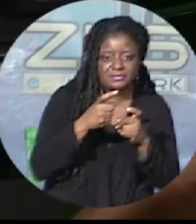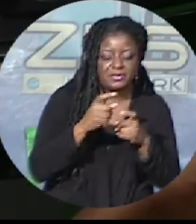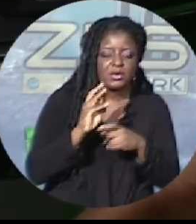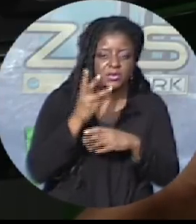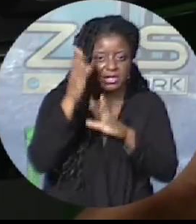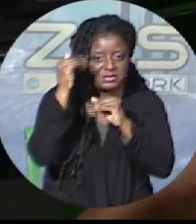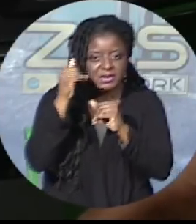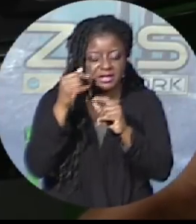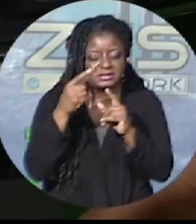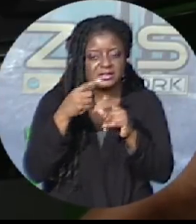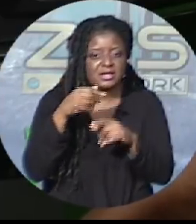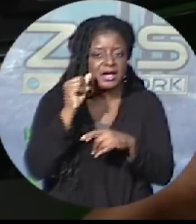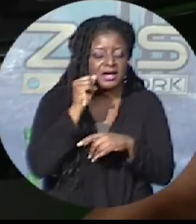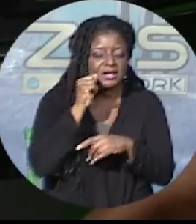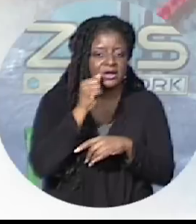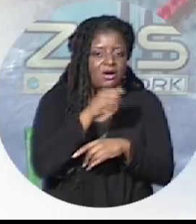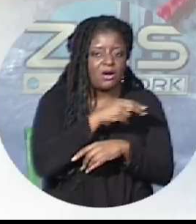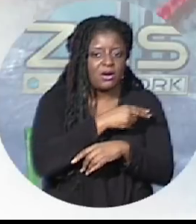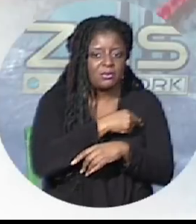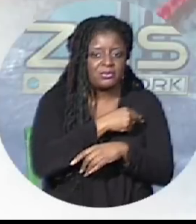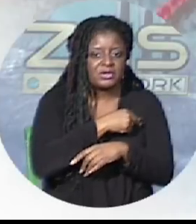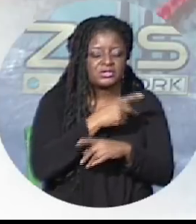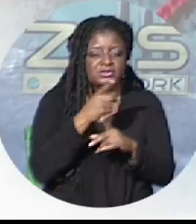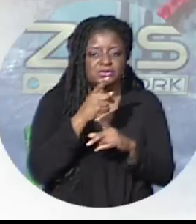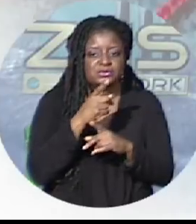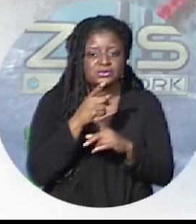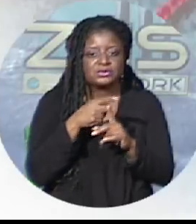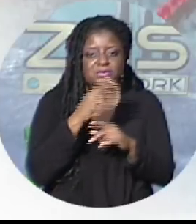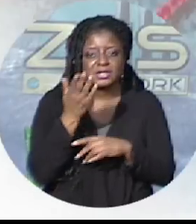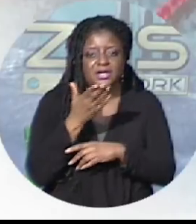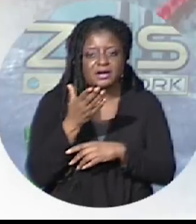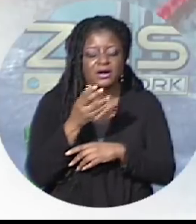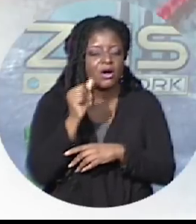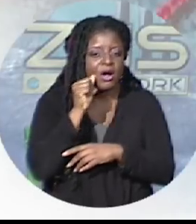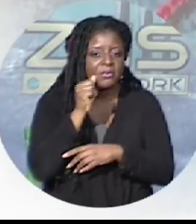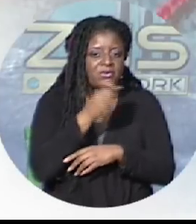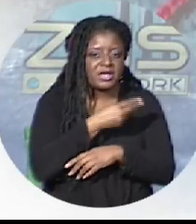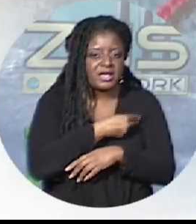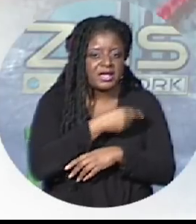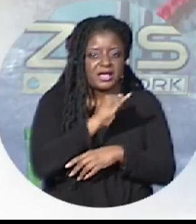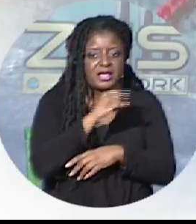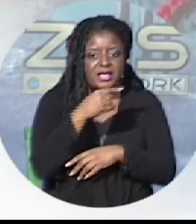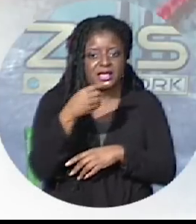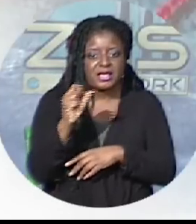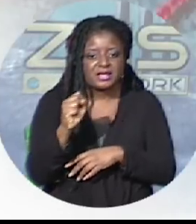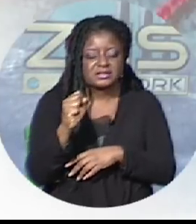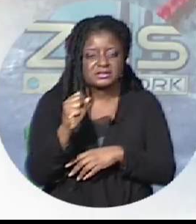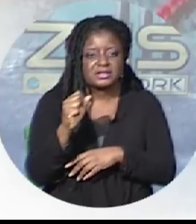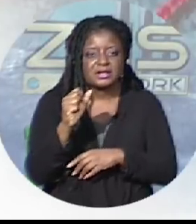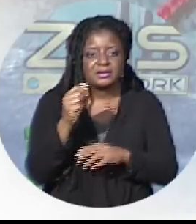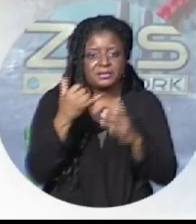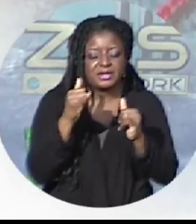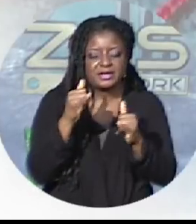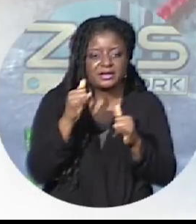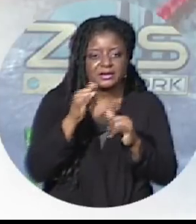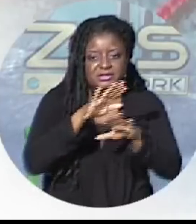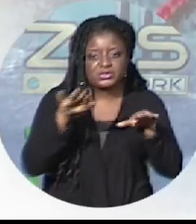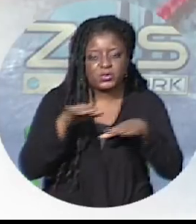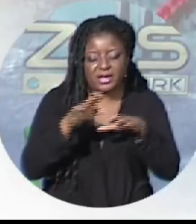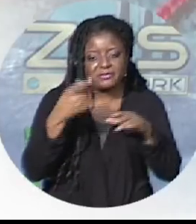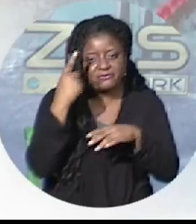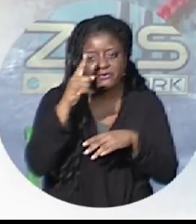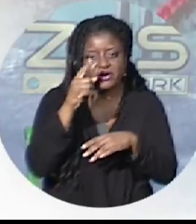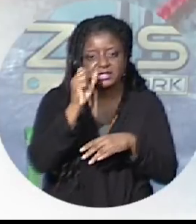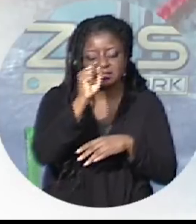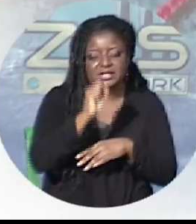be outstanding here at home in Alaska Rifta. And speaking about Aubrey Haig, she was in action for South Carolina last weekend as they